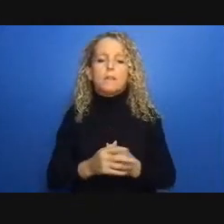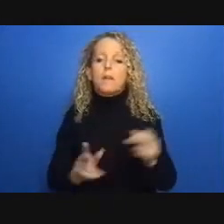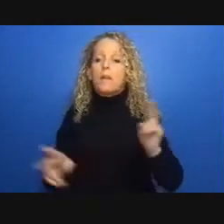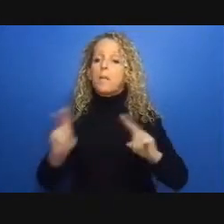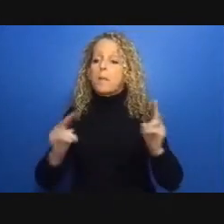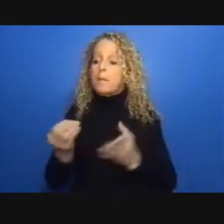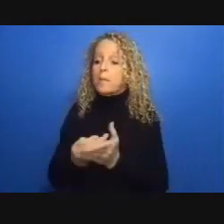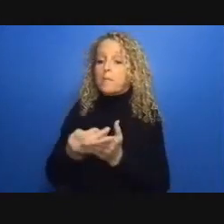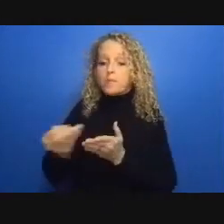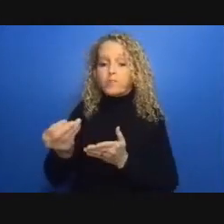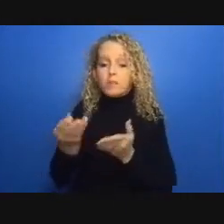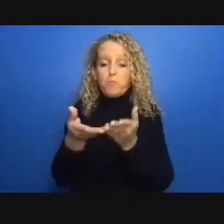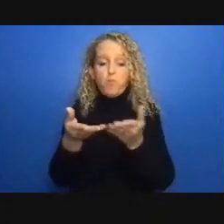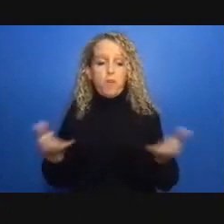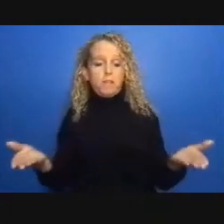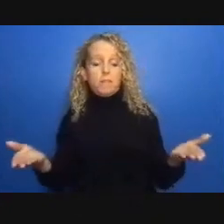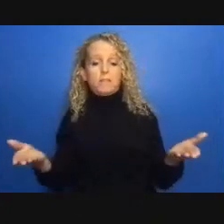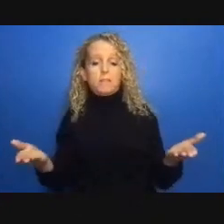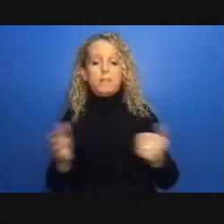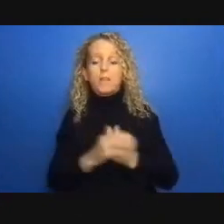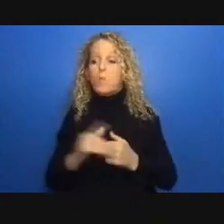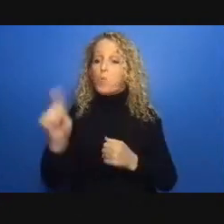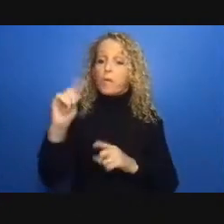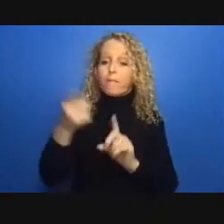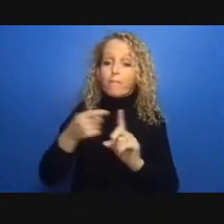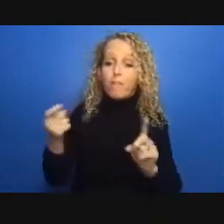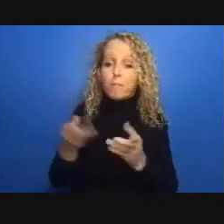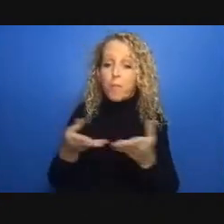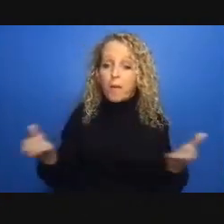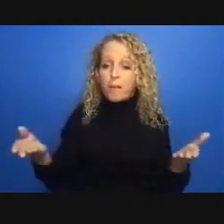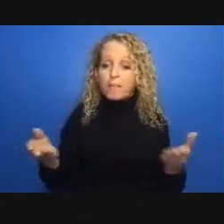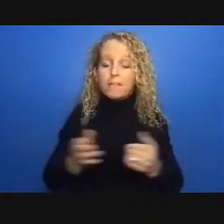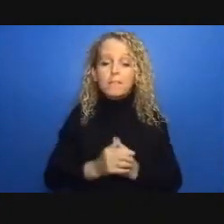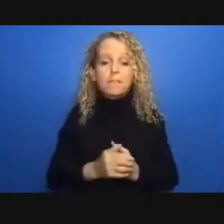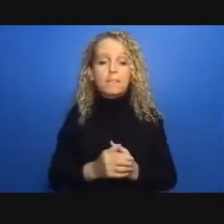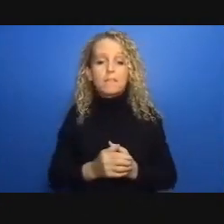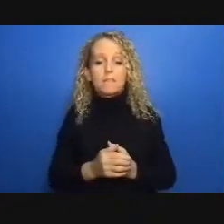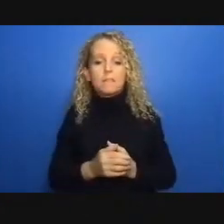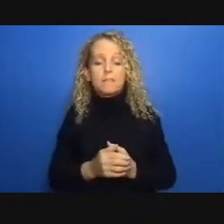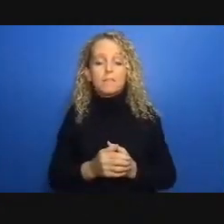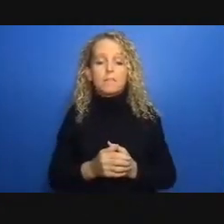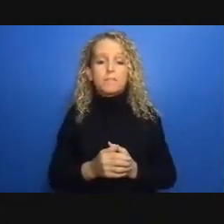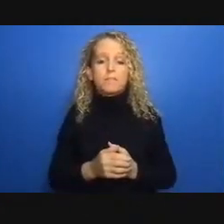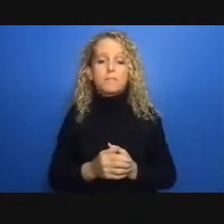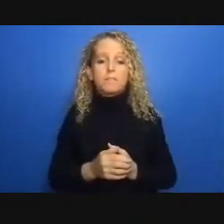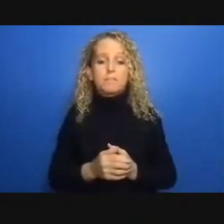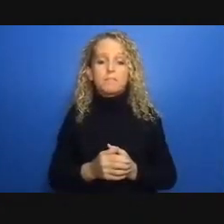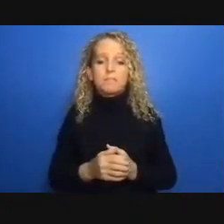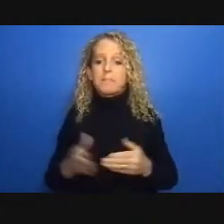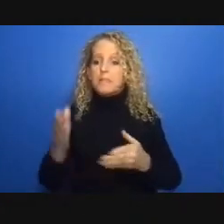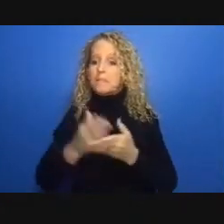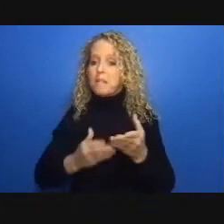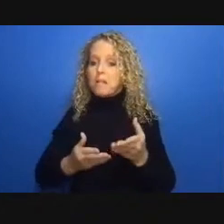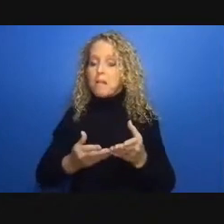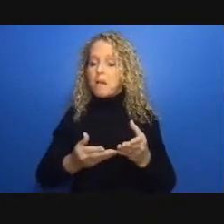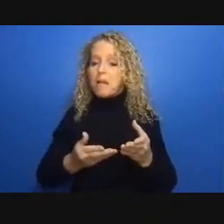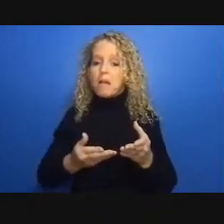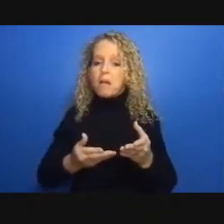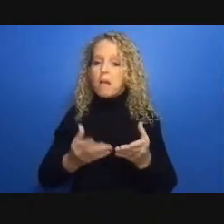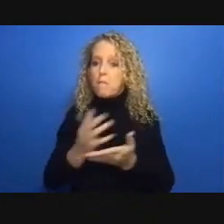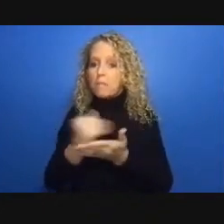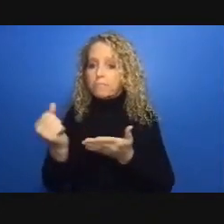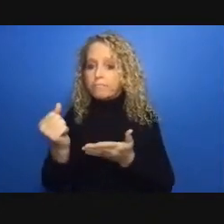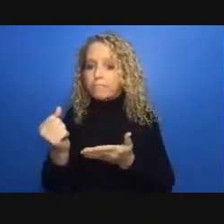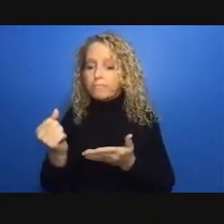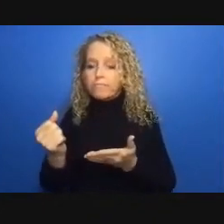also understanding where are the products coming from. We saw some shortages that existed and people worrying about was